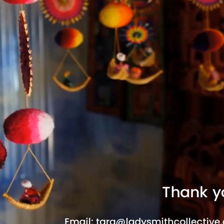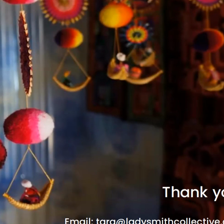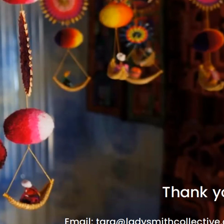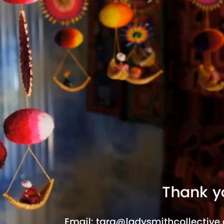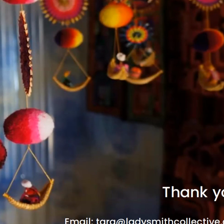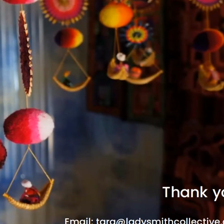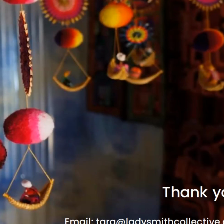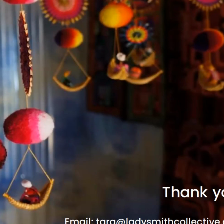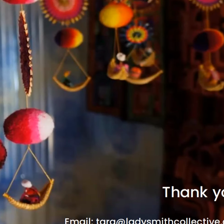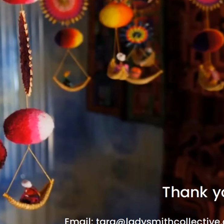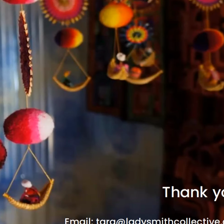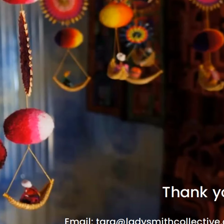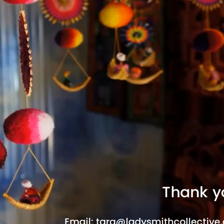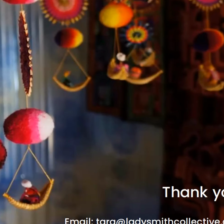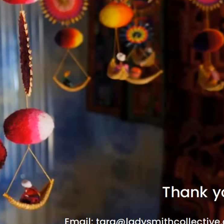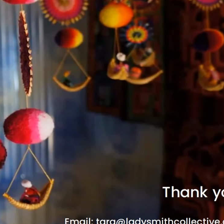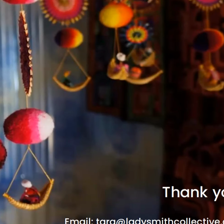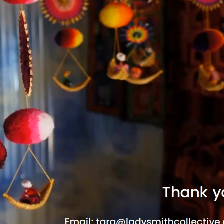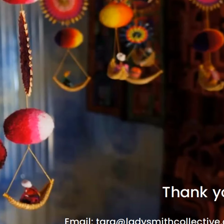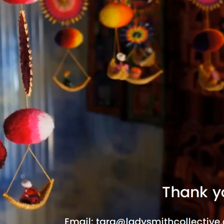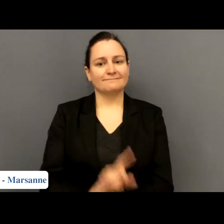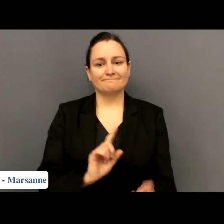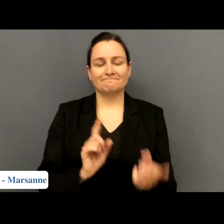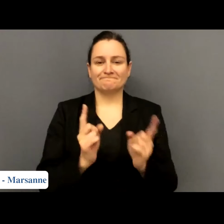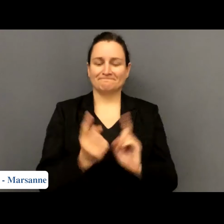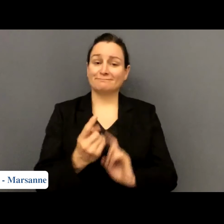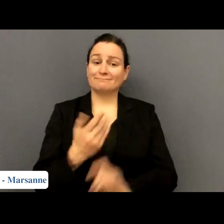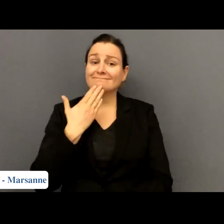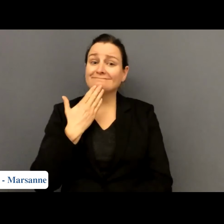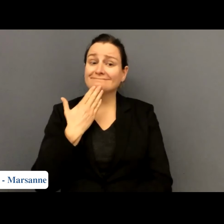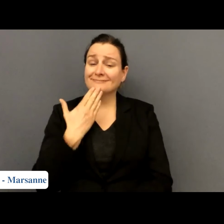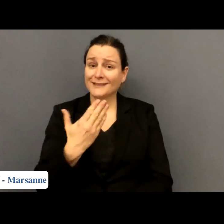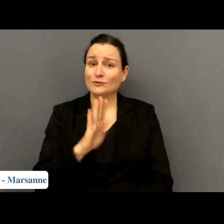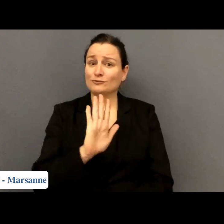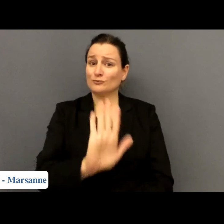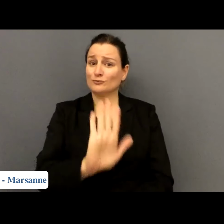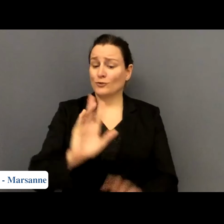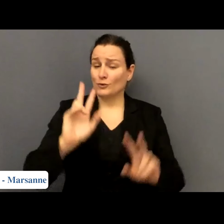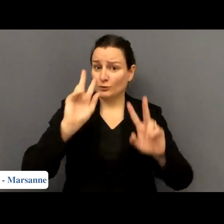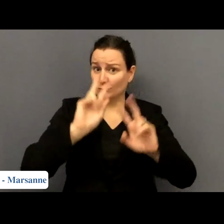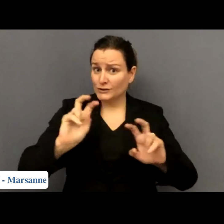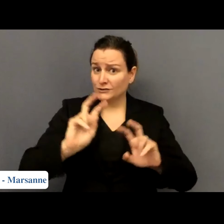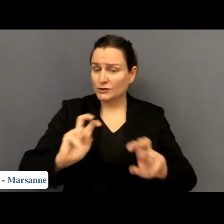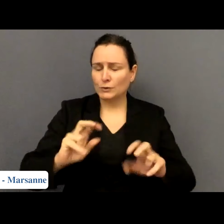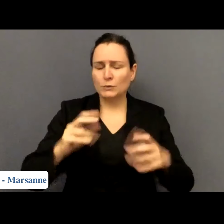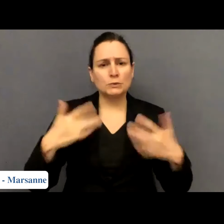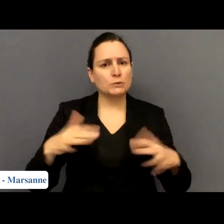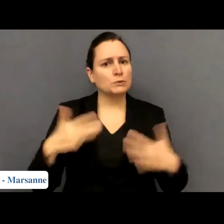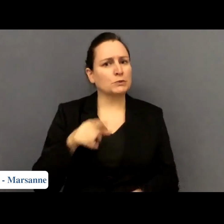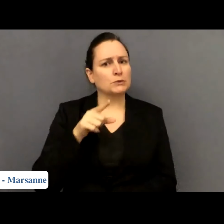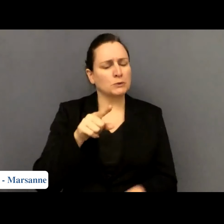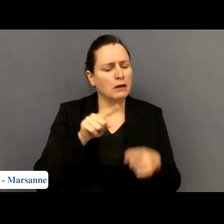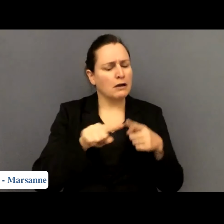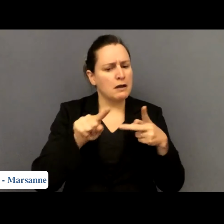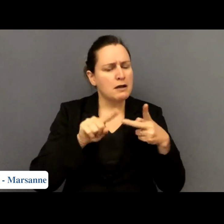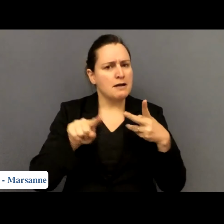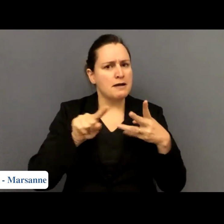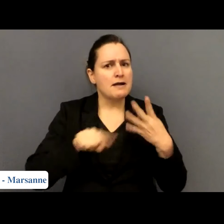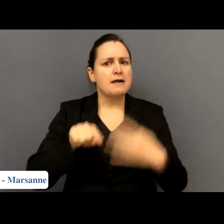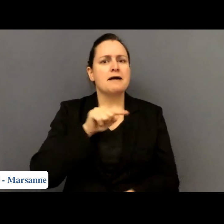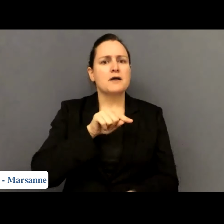Thank you, Michele and Tara, for sharing the findings of your research. It was really great to get that international